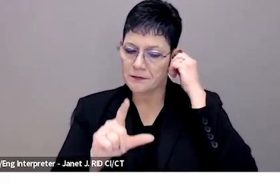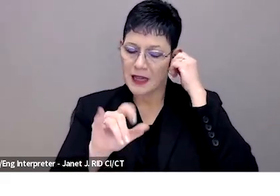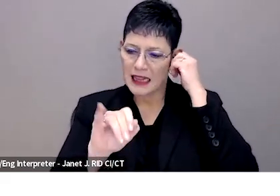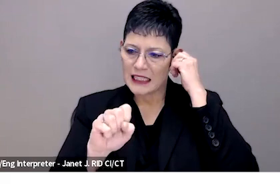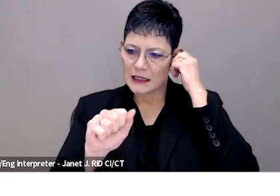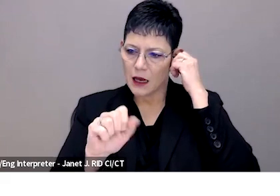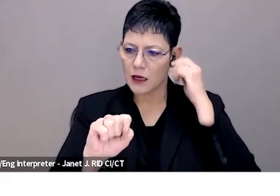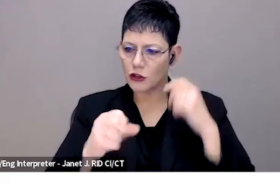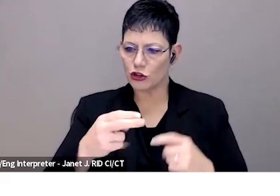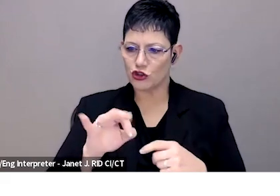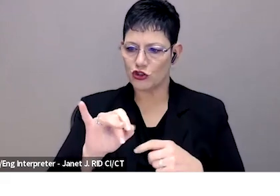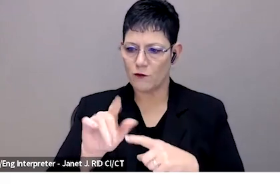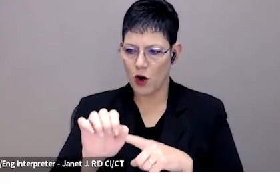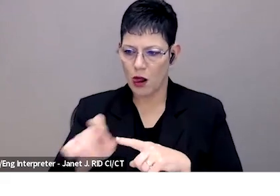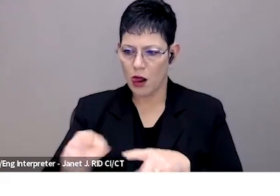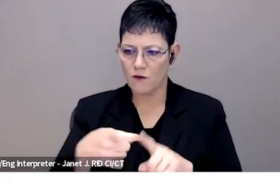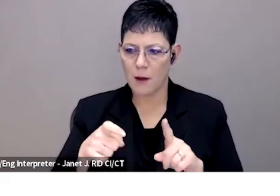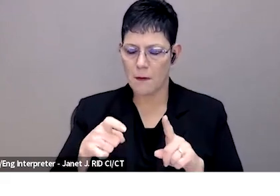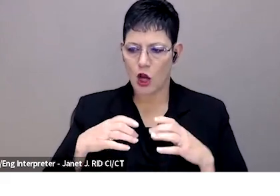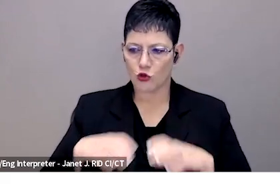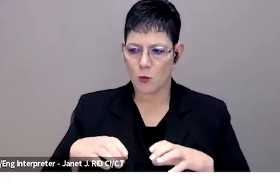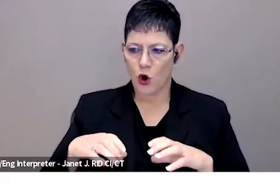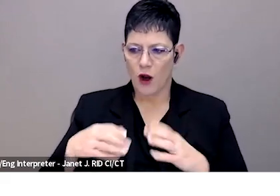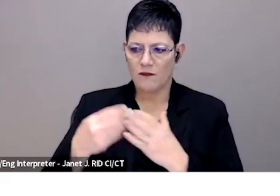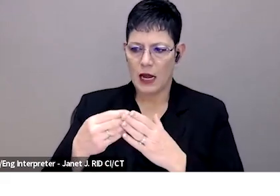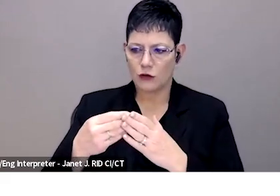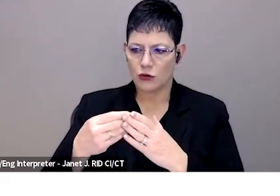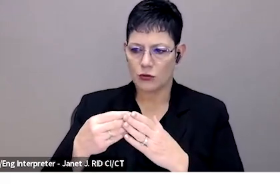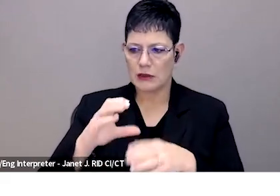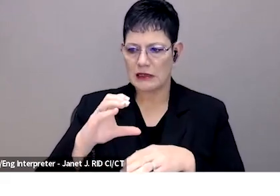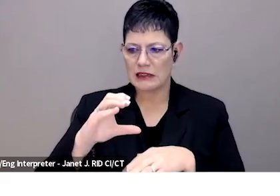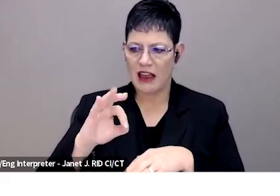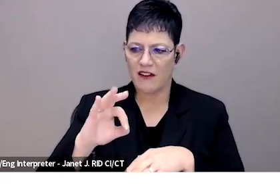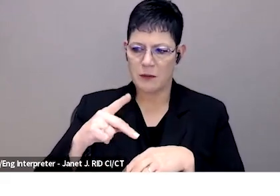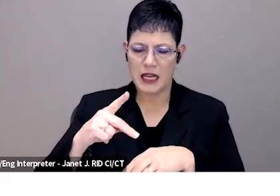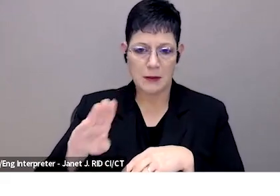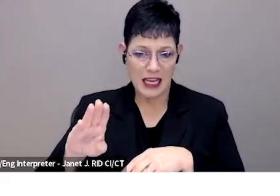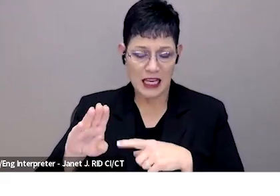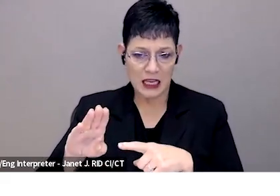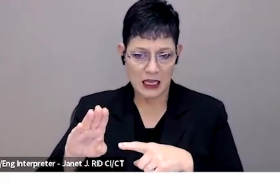Lisa Schifferell from Consumer Financial Protection Bureau.